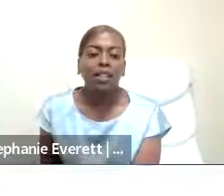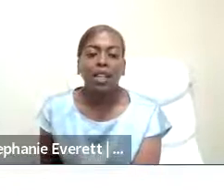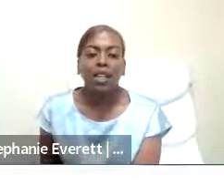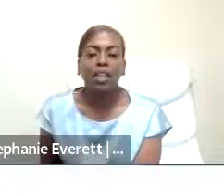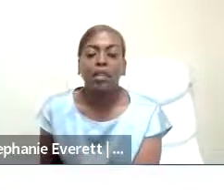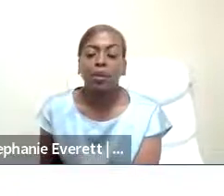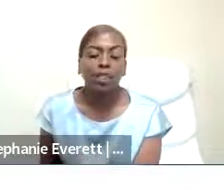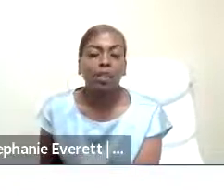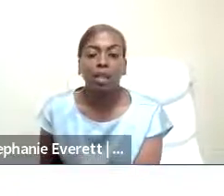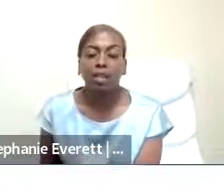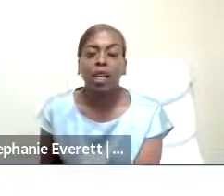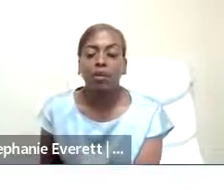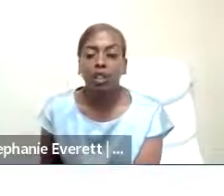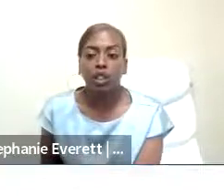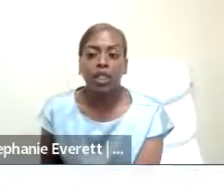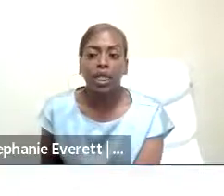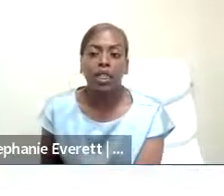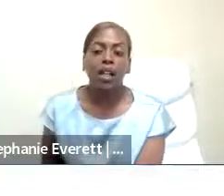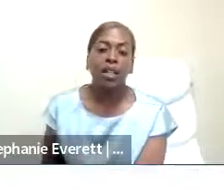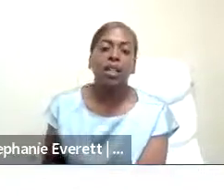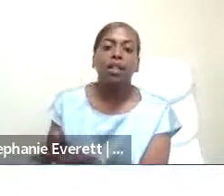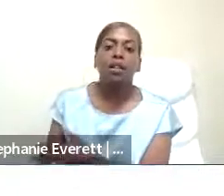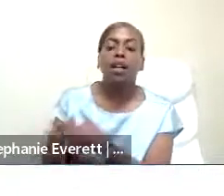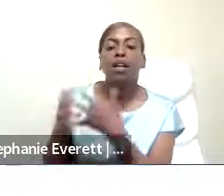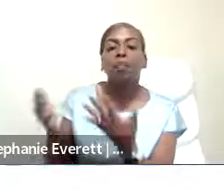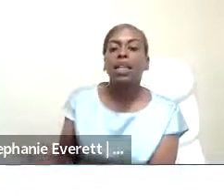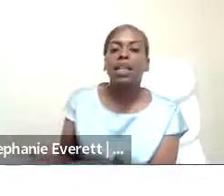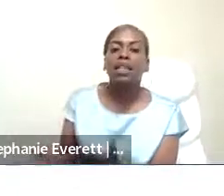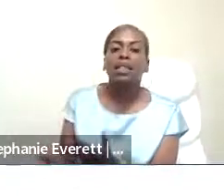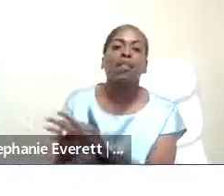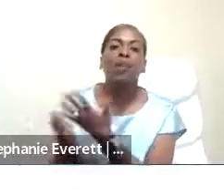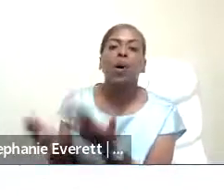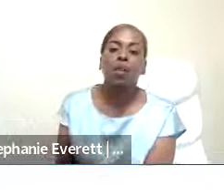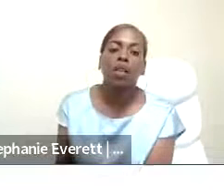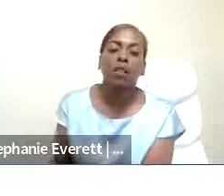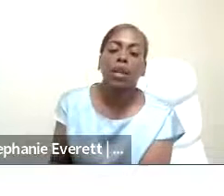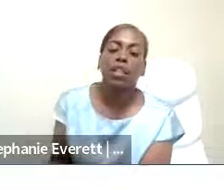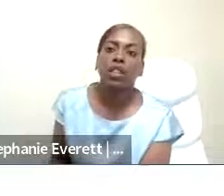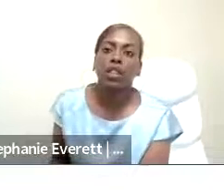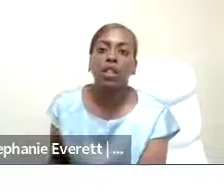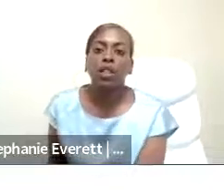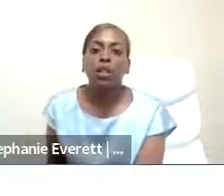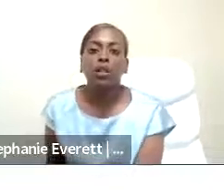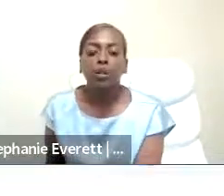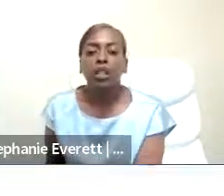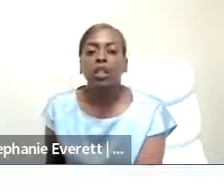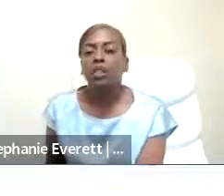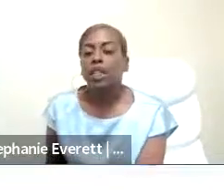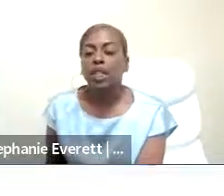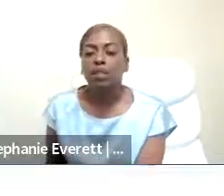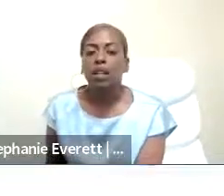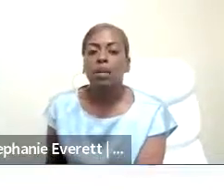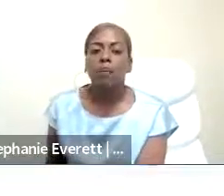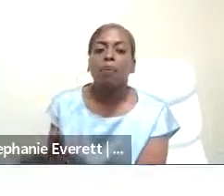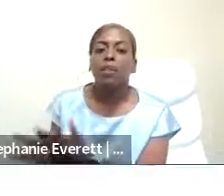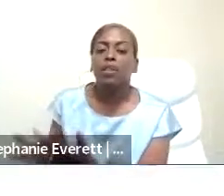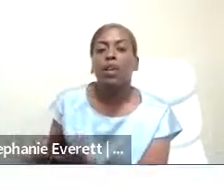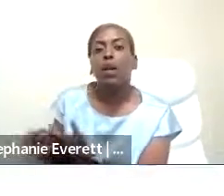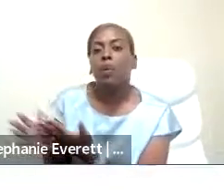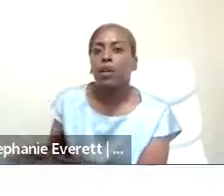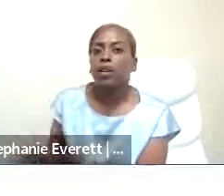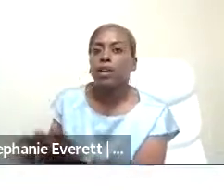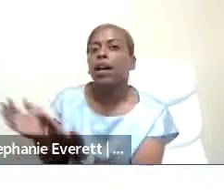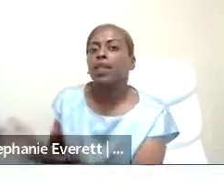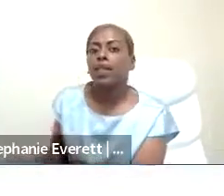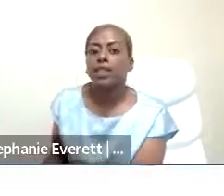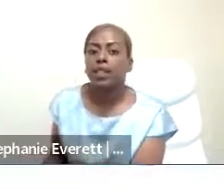that it could take a substantial amount of time just to get the complainant to give you all the information you need to even